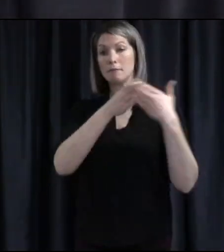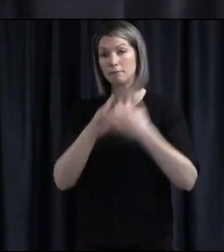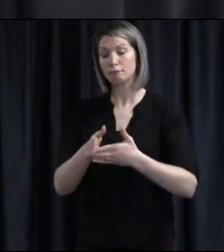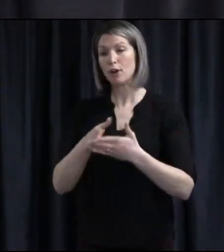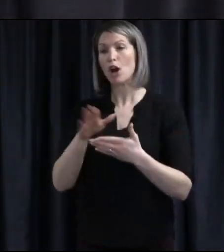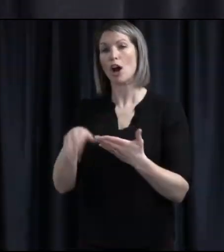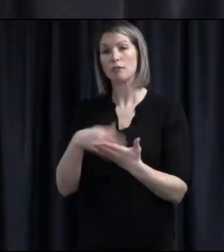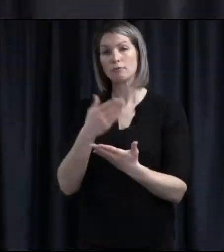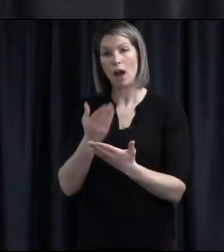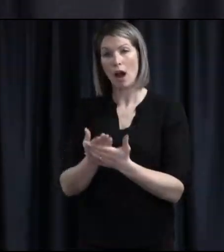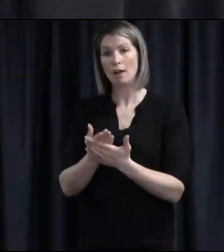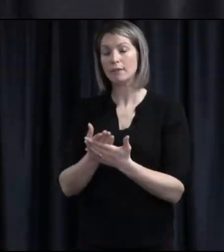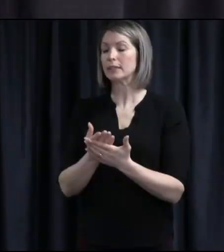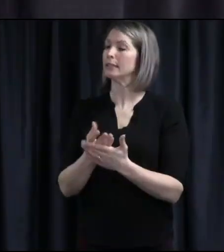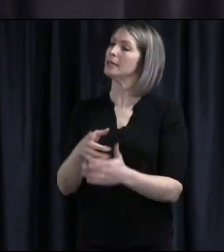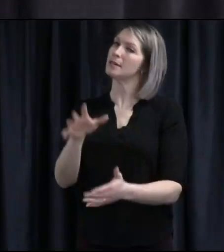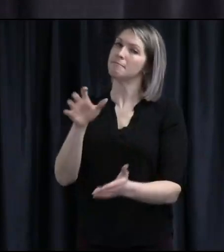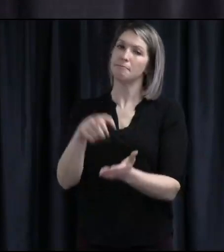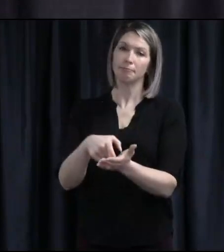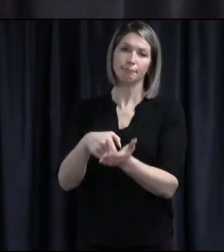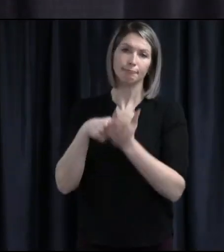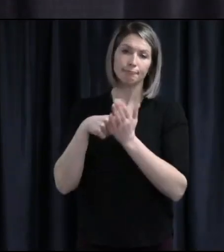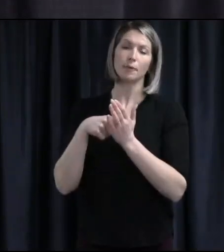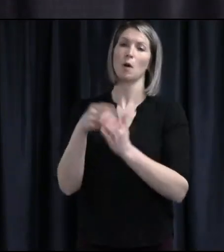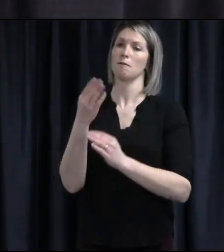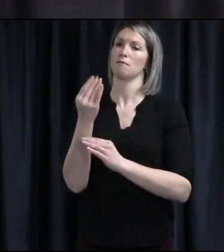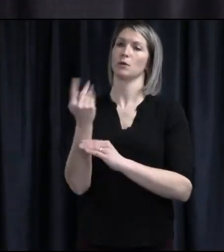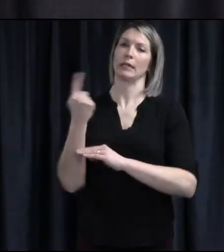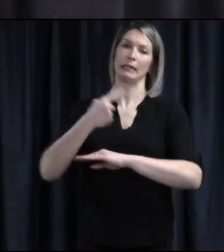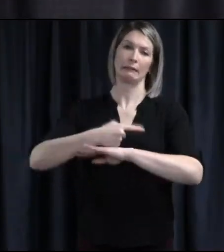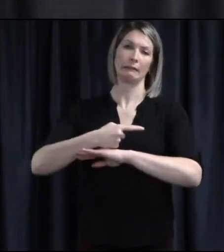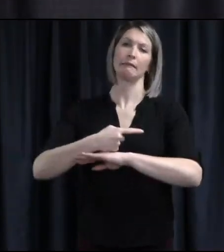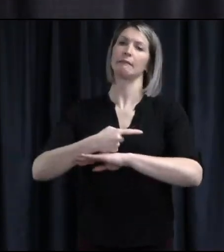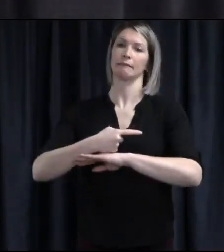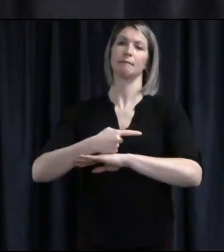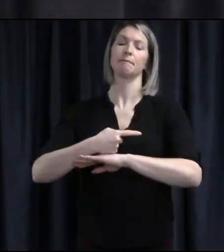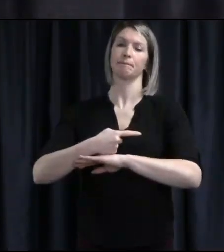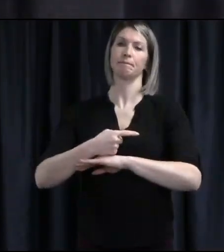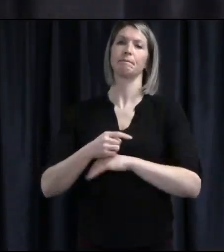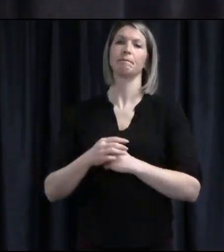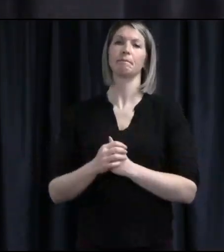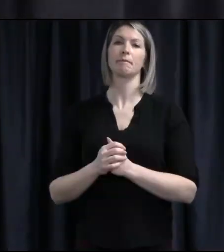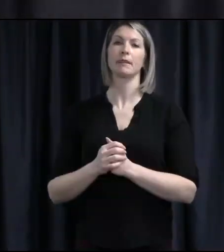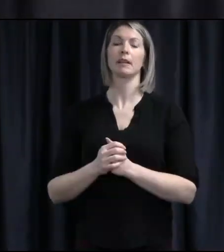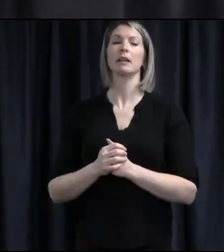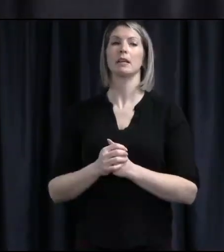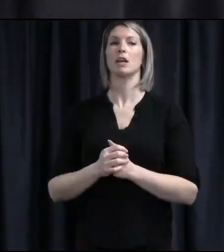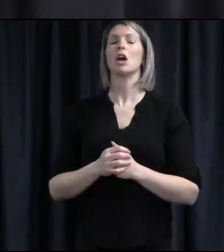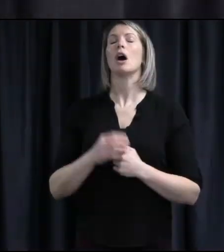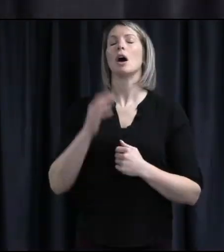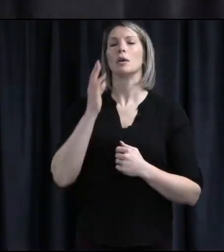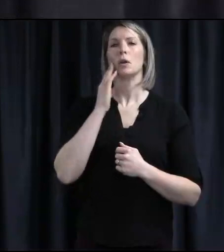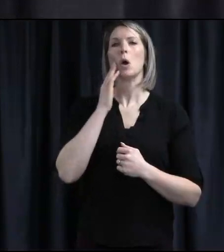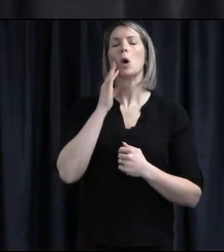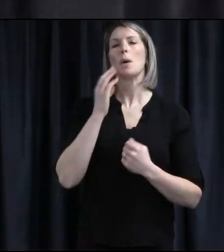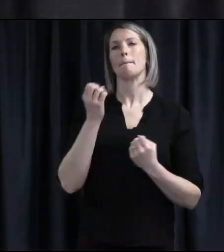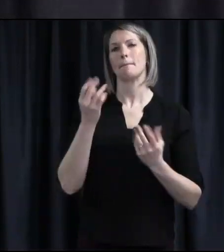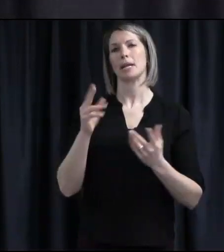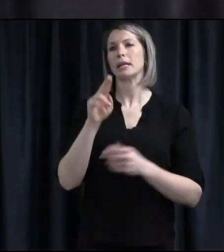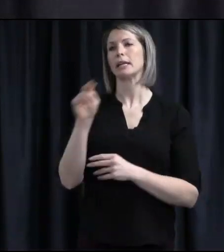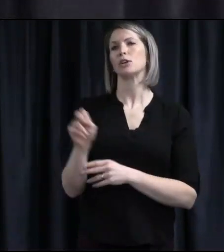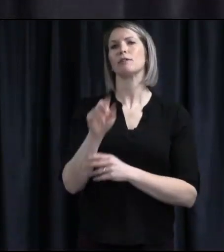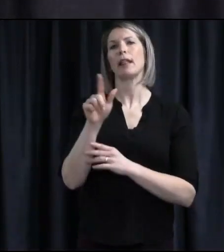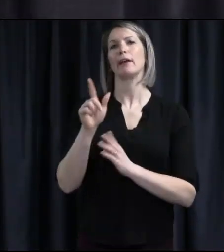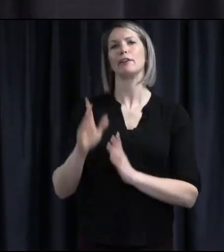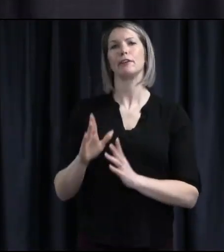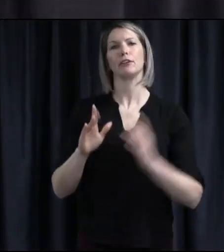self-isolation. So we said that already. So right now, for only those people that are traveling to come home, we expect Newfoundlanders and Labradorians